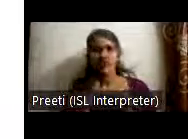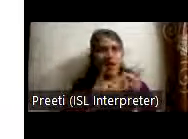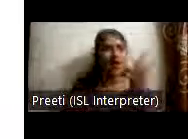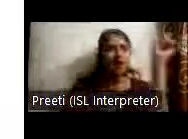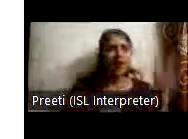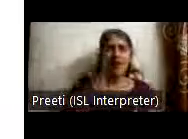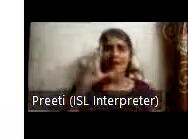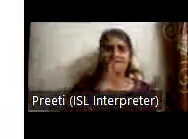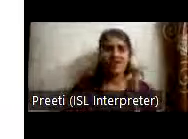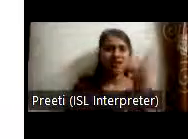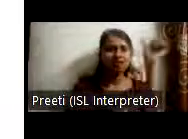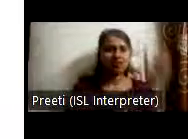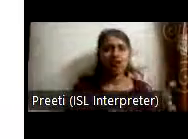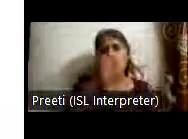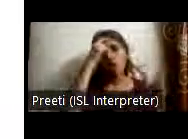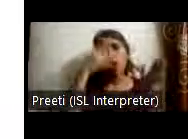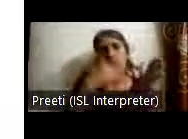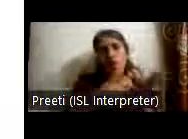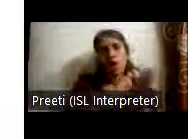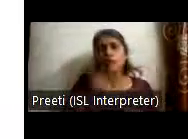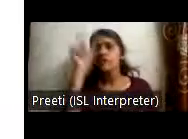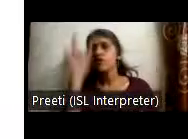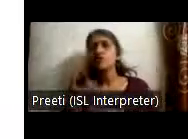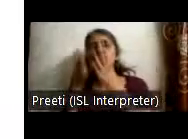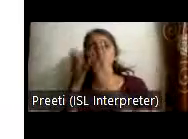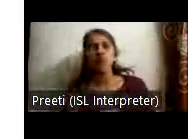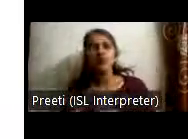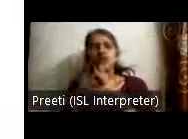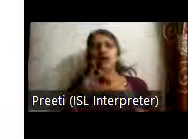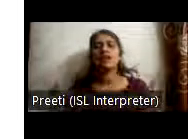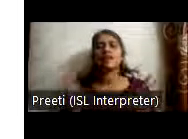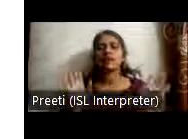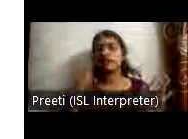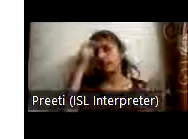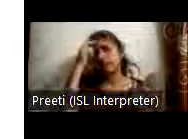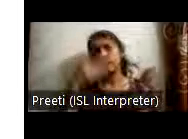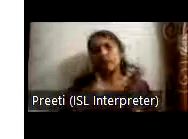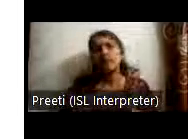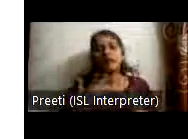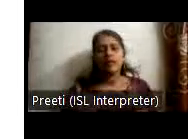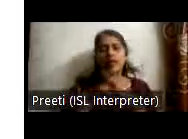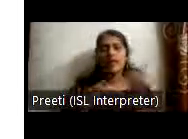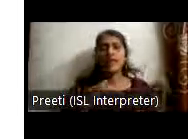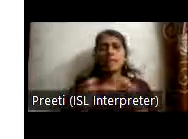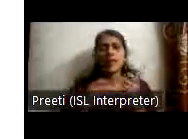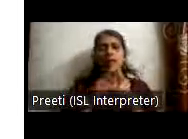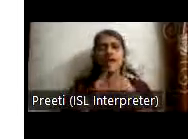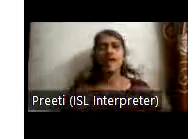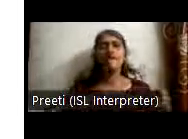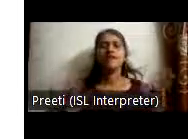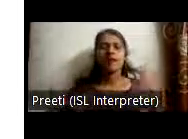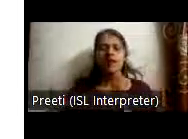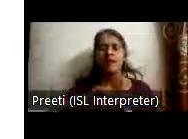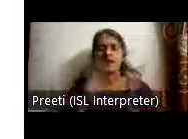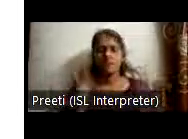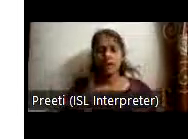are, firstly, if somebody is on a wheelchair, they will have difficulty in managing different levels. So say, for example,